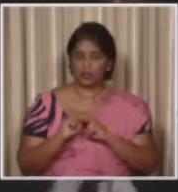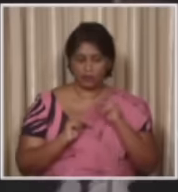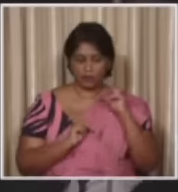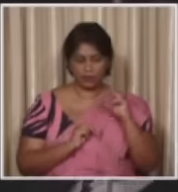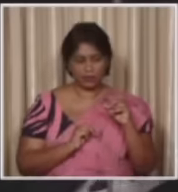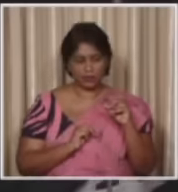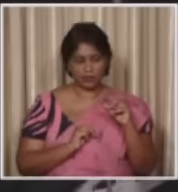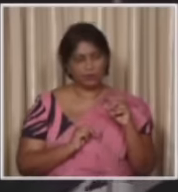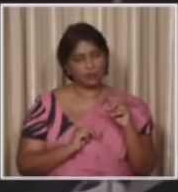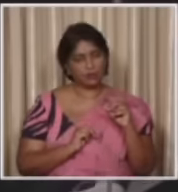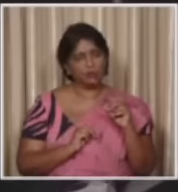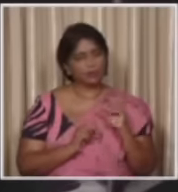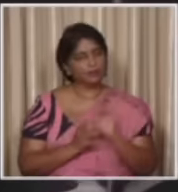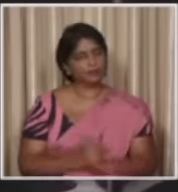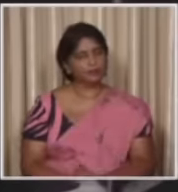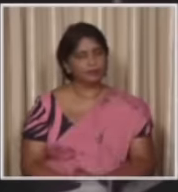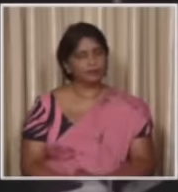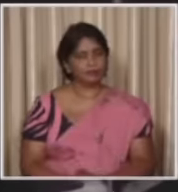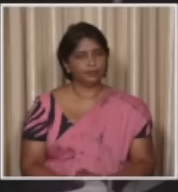SC 95/20-23 FR